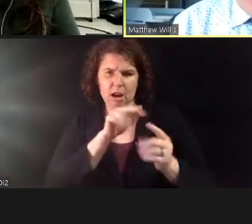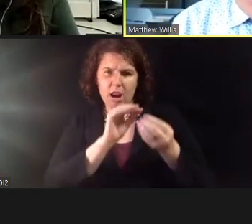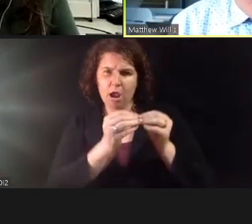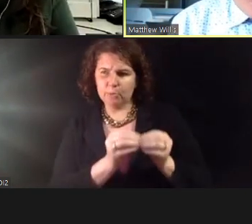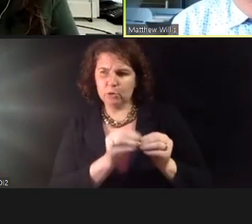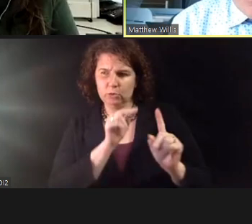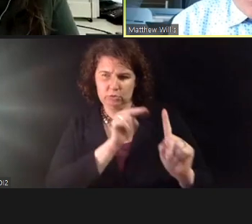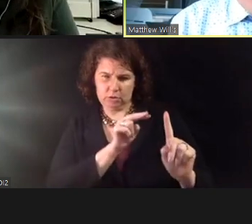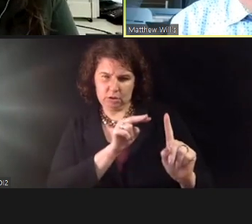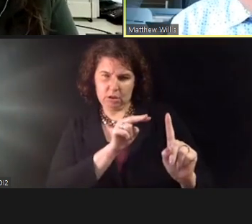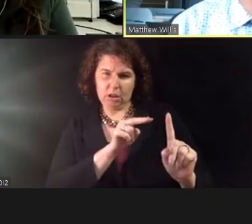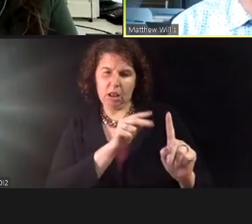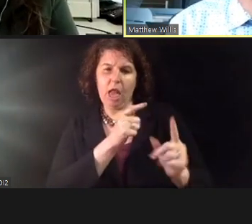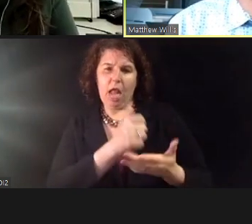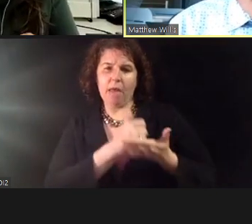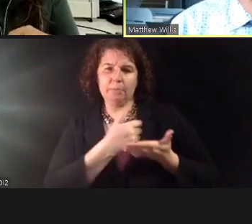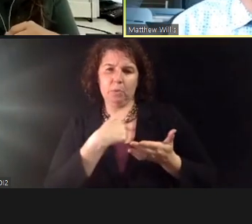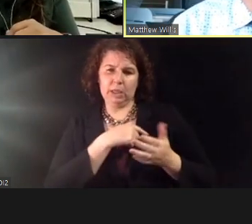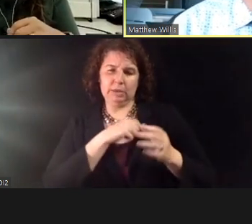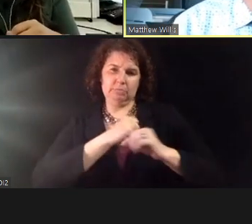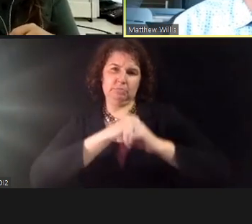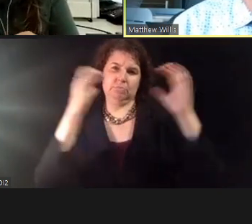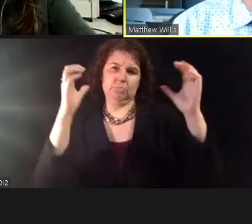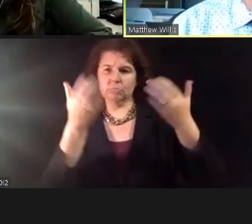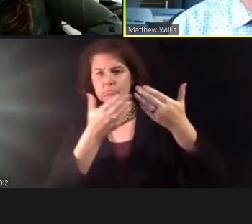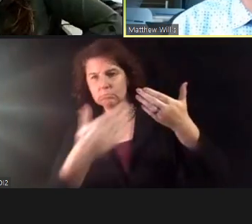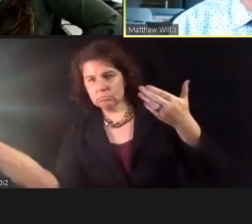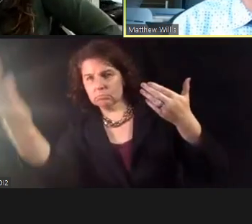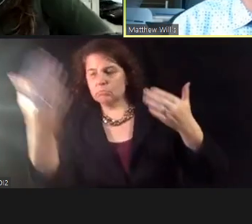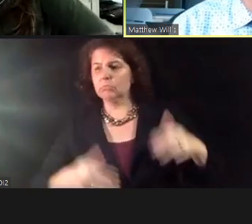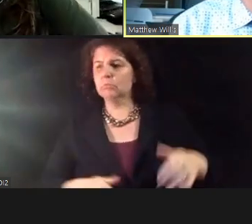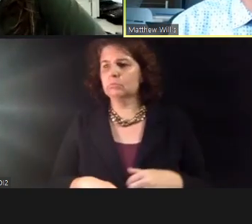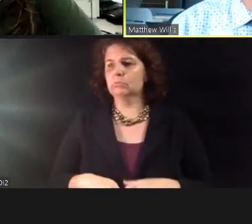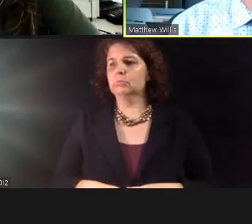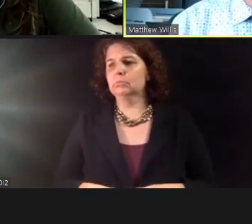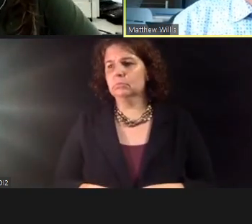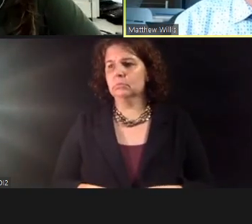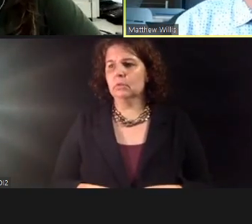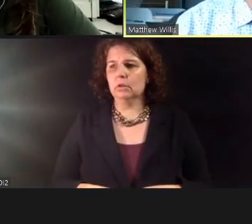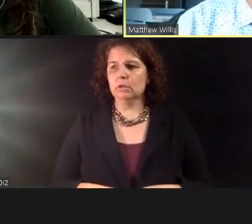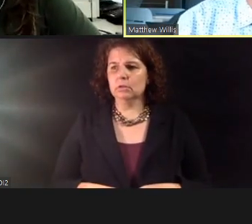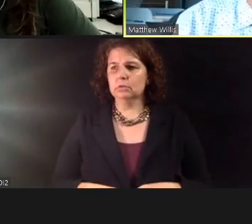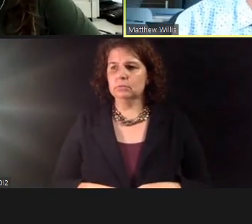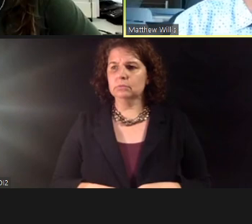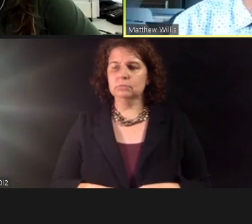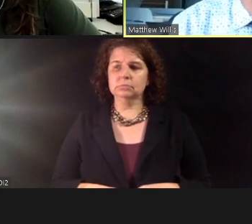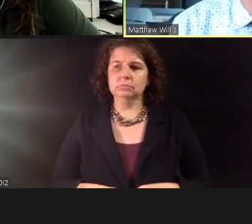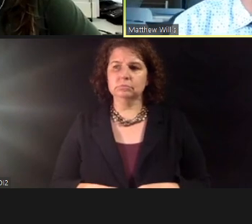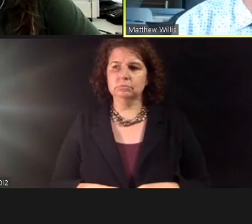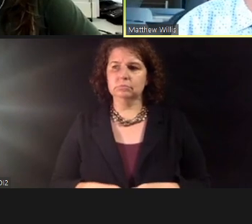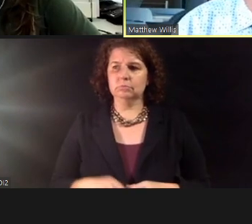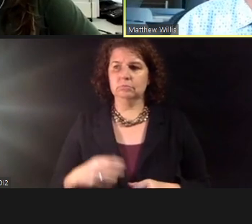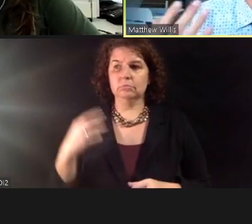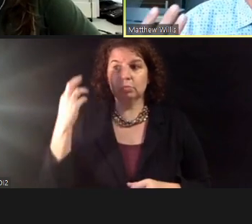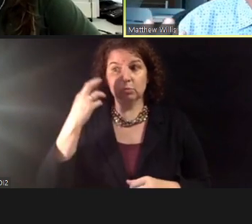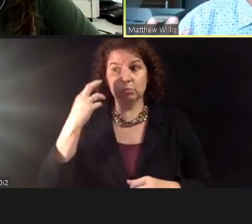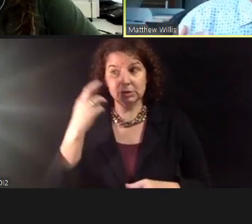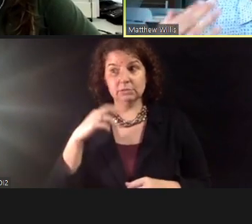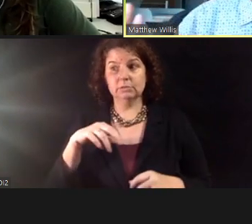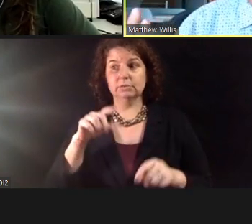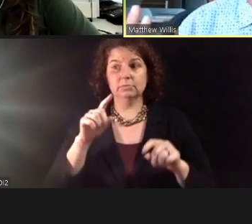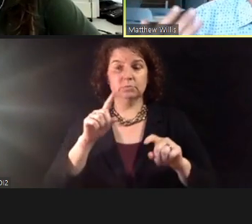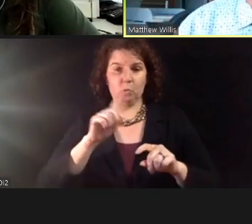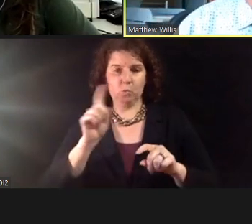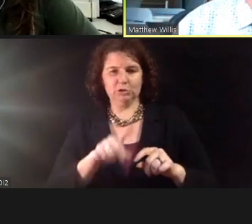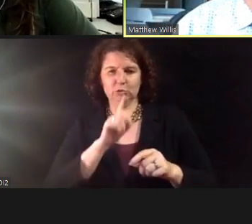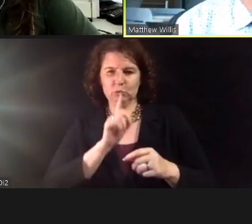list. They removed that as an indicator, partly because of the questions around the reliability of that data as it was arriving to